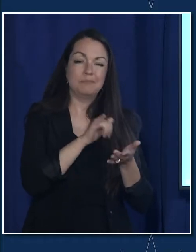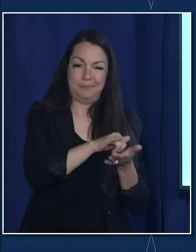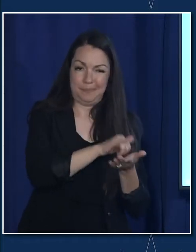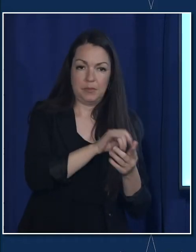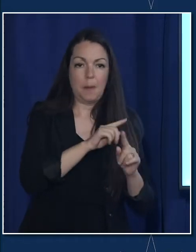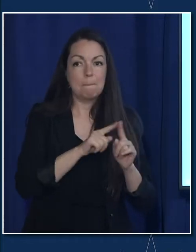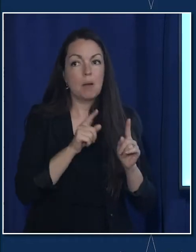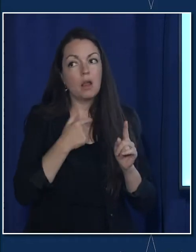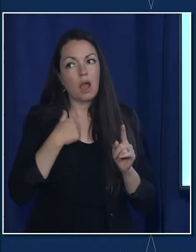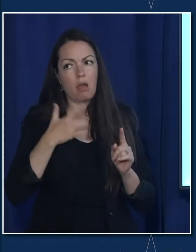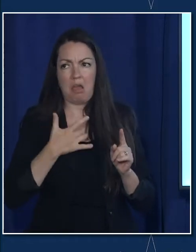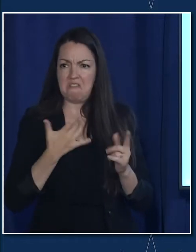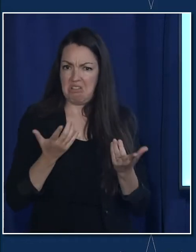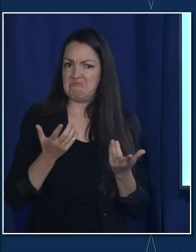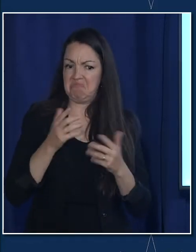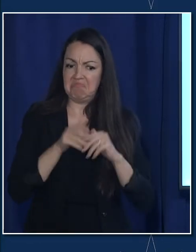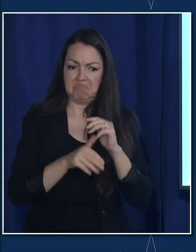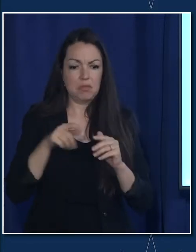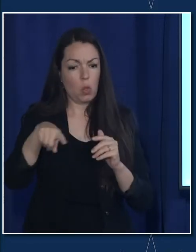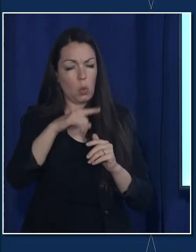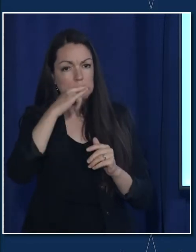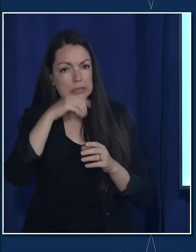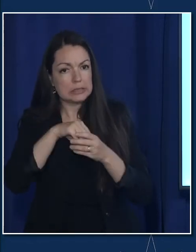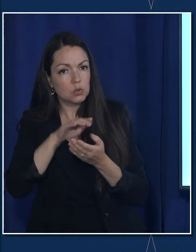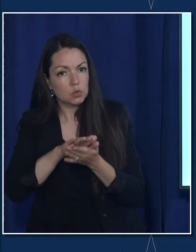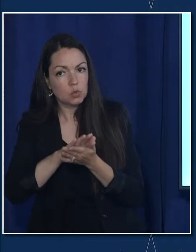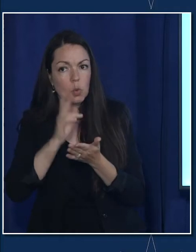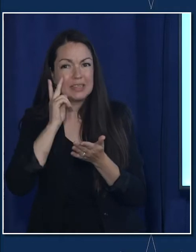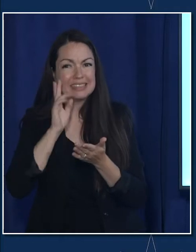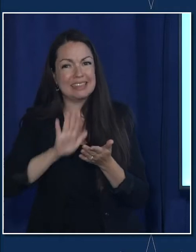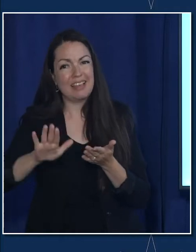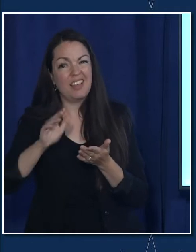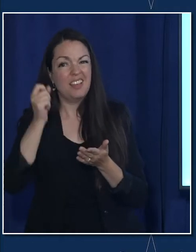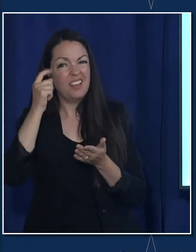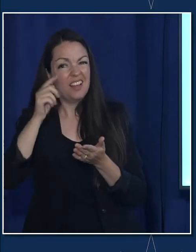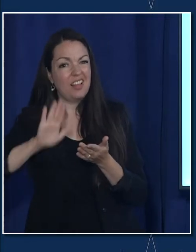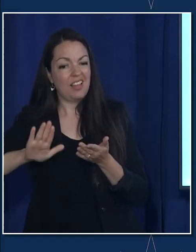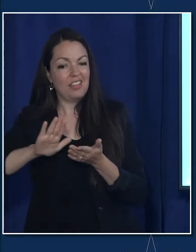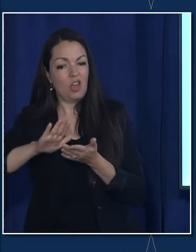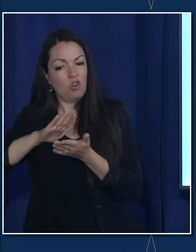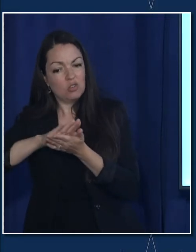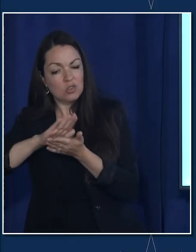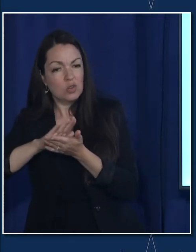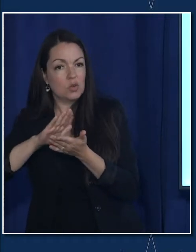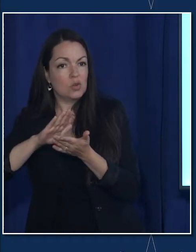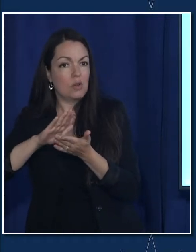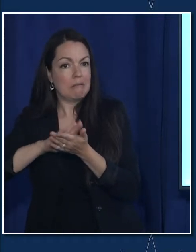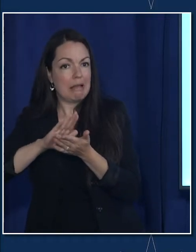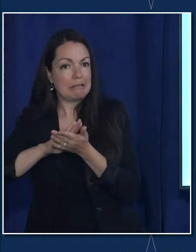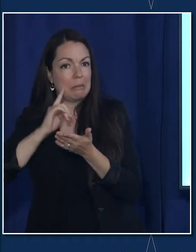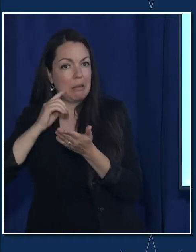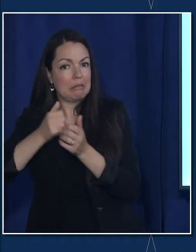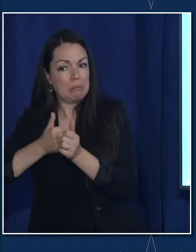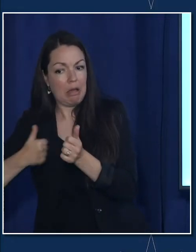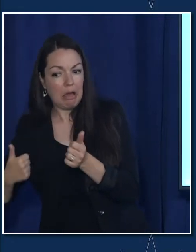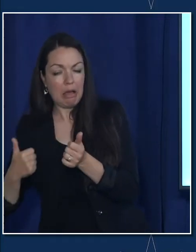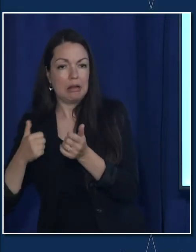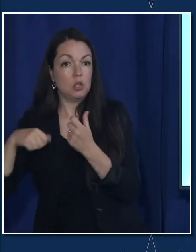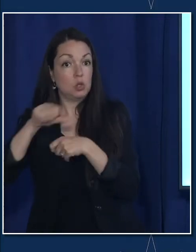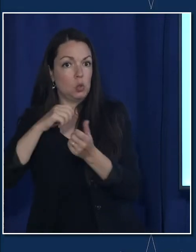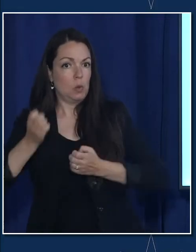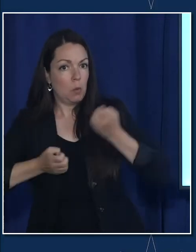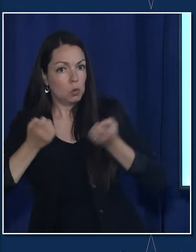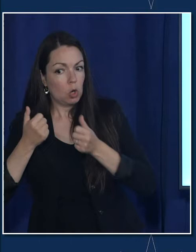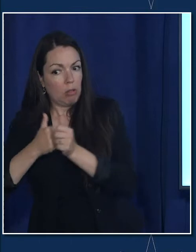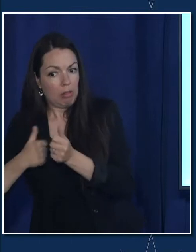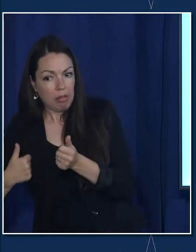having children be in school, see some of those academic losses, but also some of the social, emotional, and other supports have really been